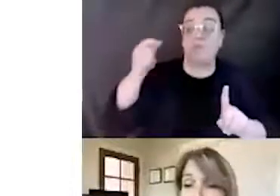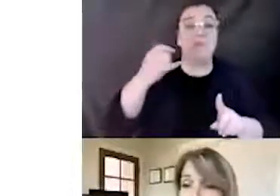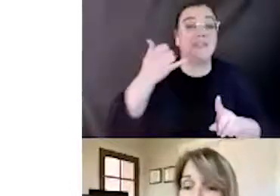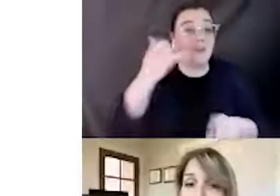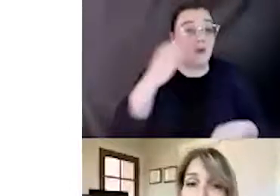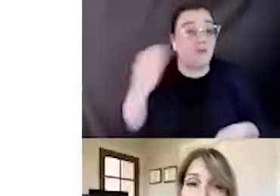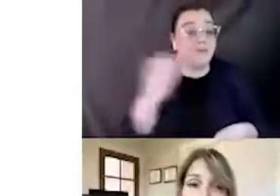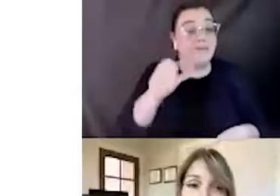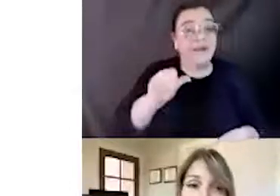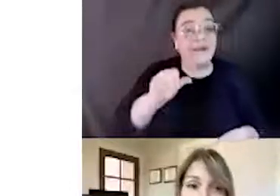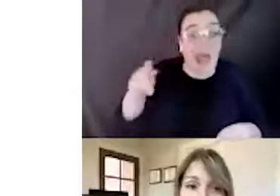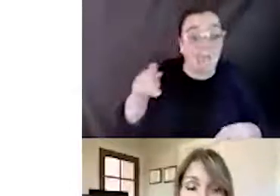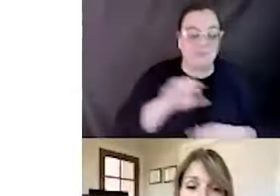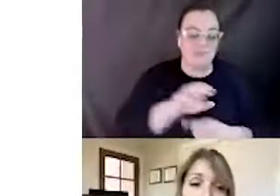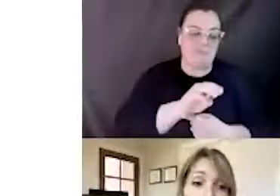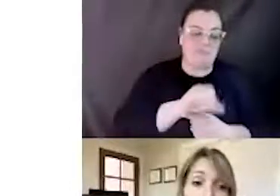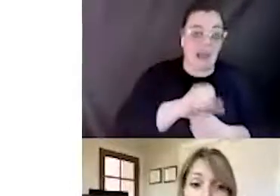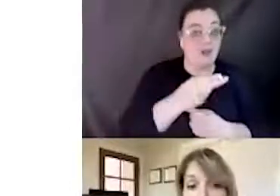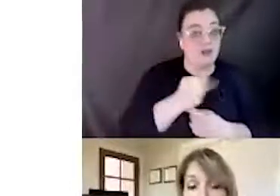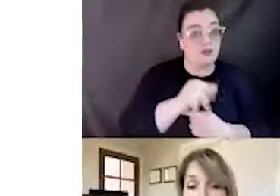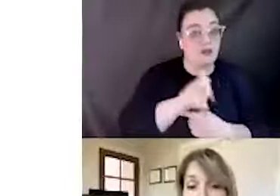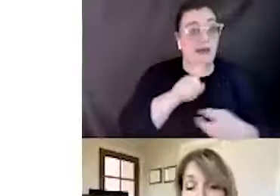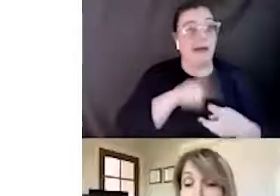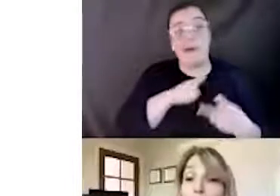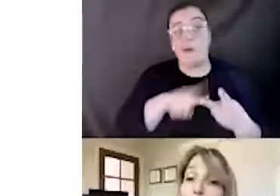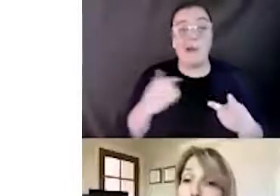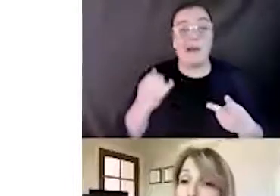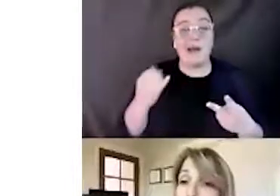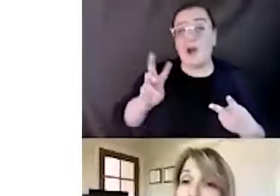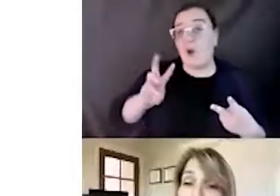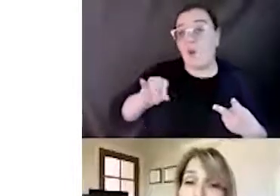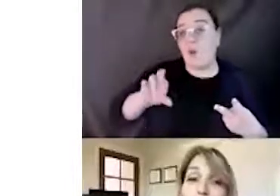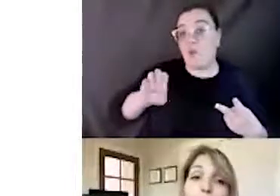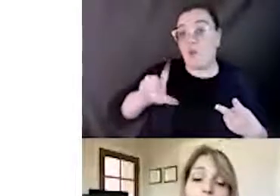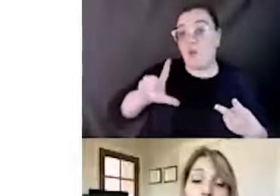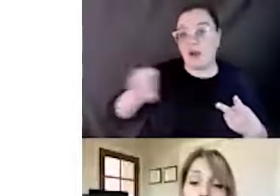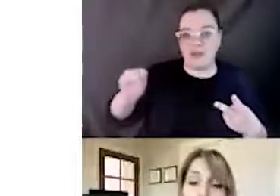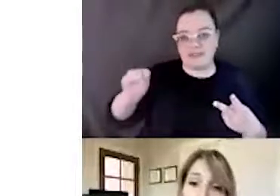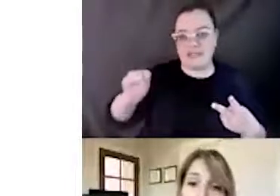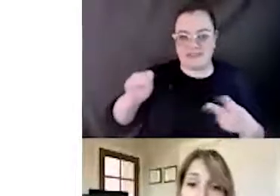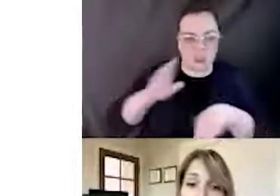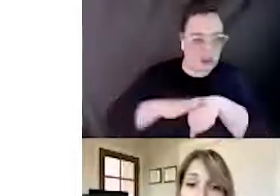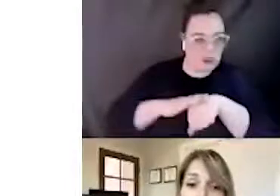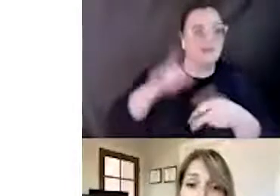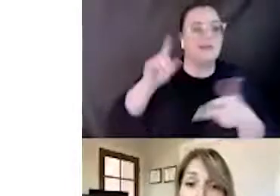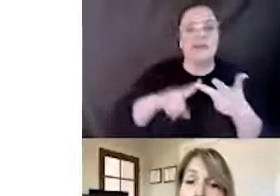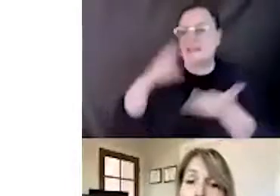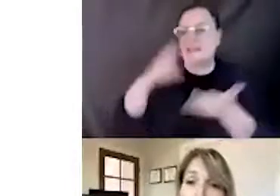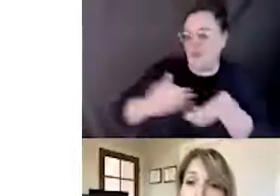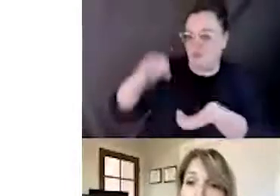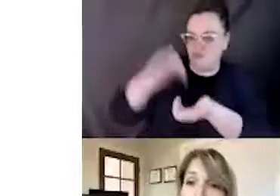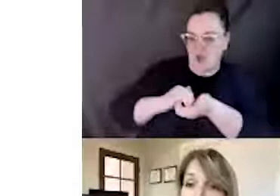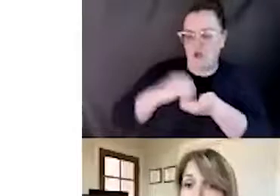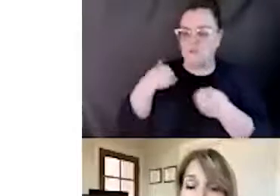through wireless emergency alerts. Or we also have some partners who are exploring the feasibility of